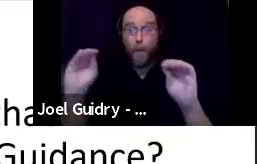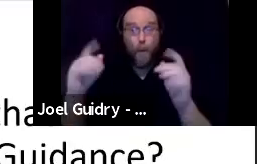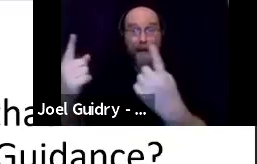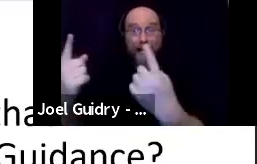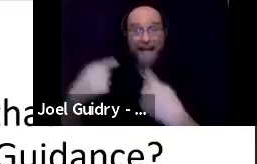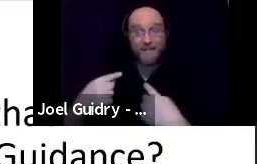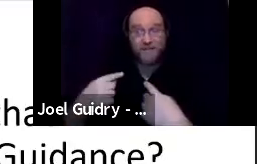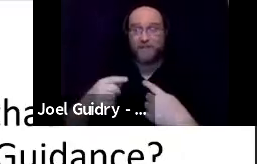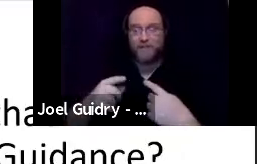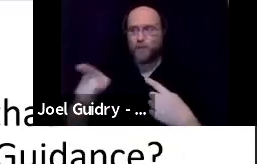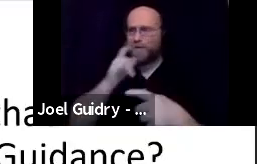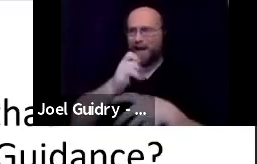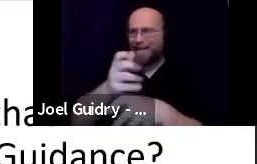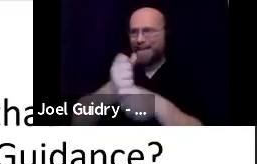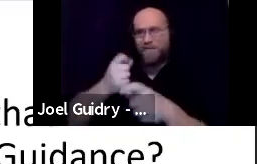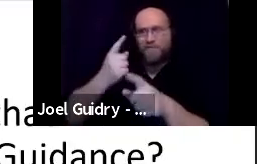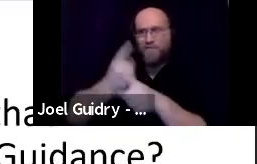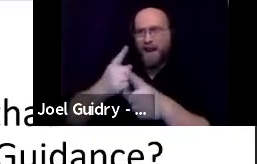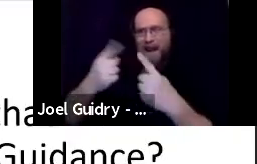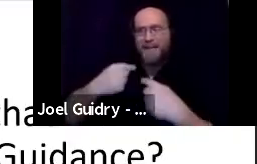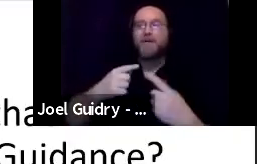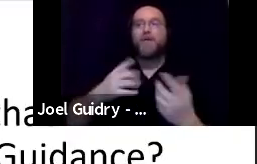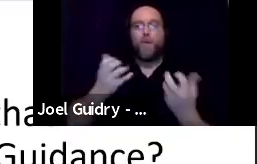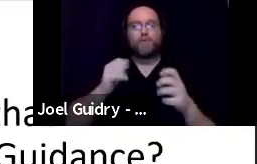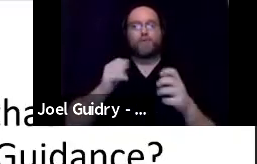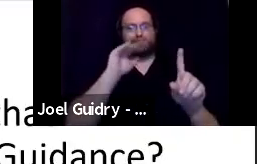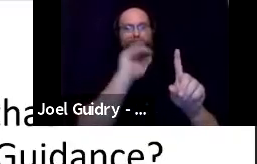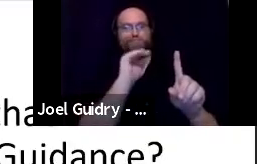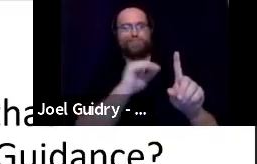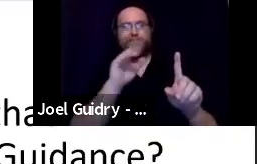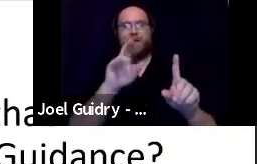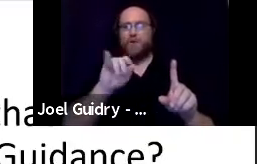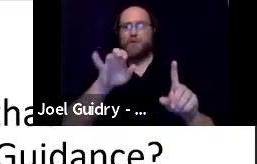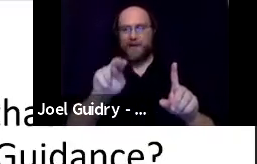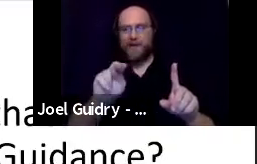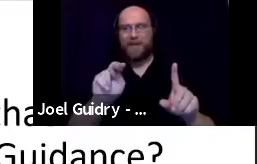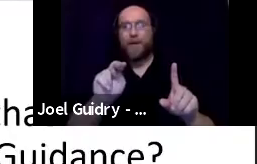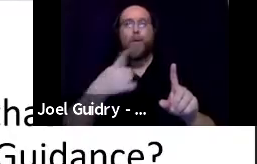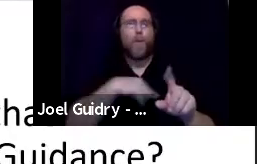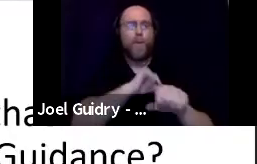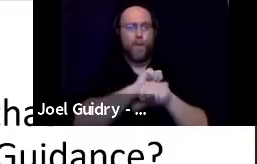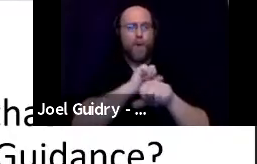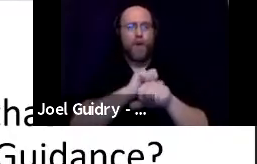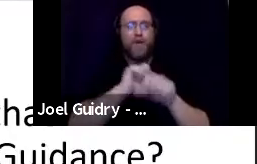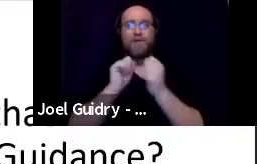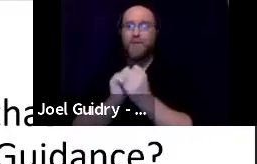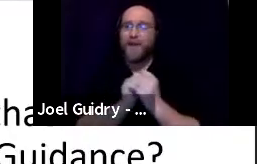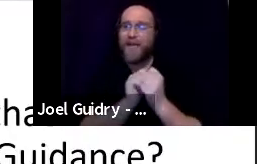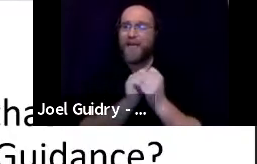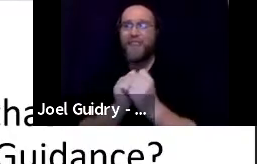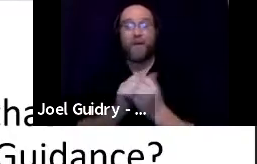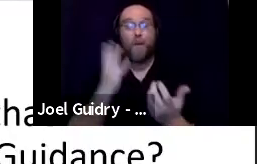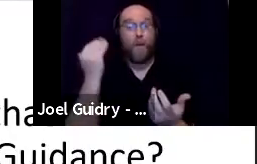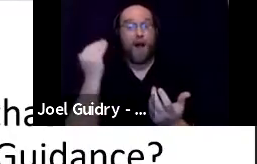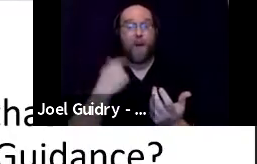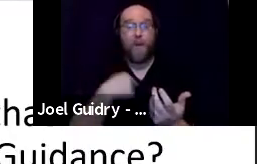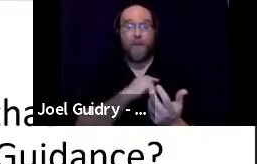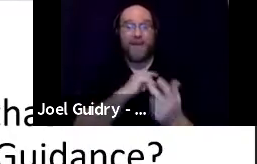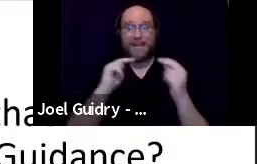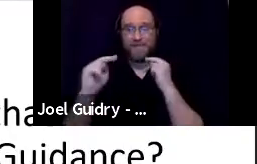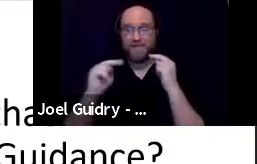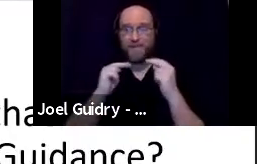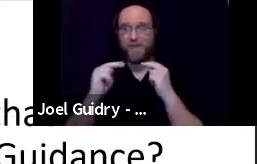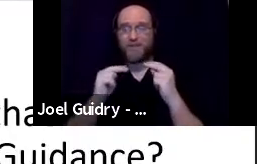want to make sure you're asking the union and we're working together, because we can bargain things that are above